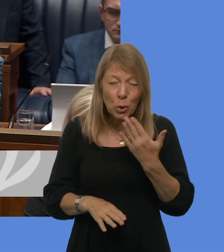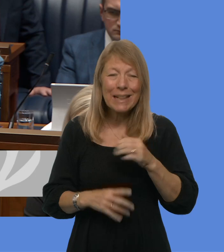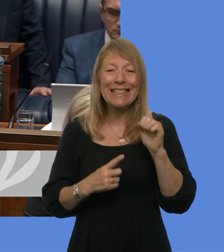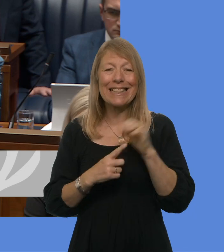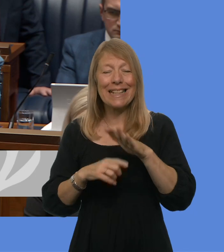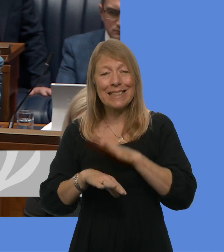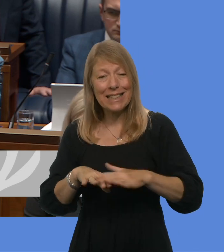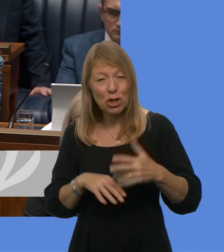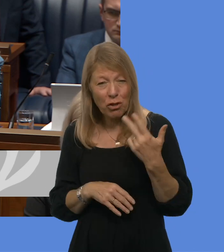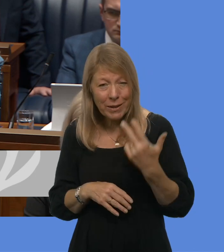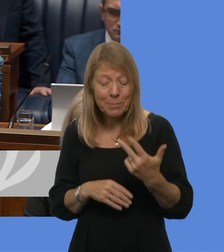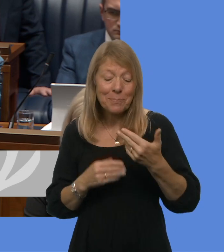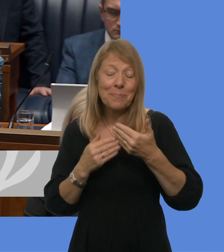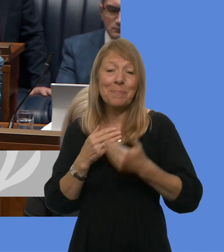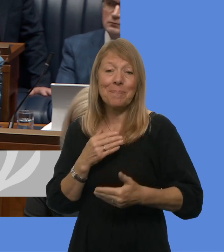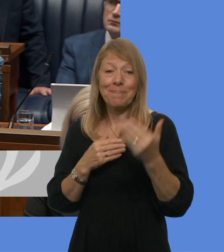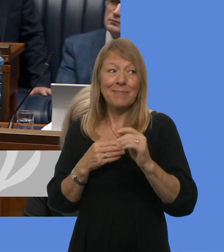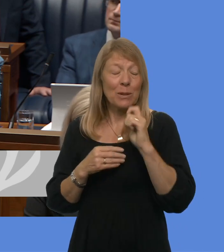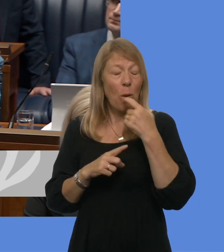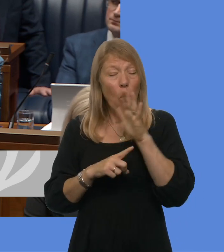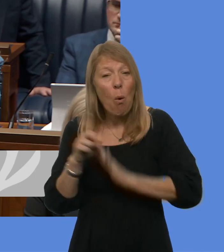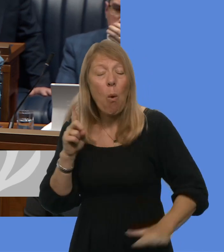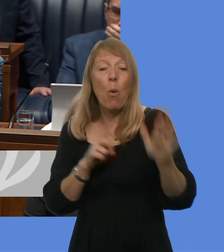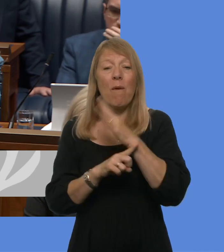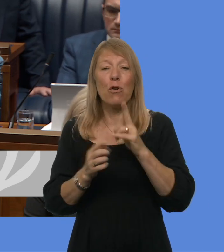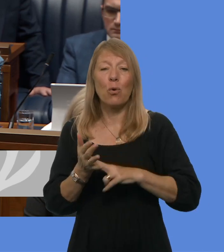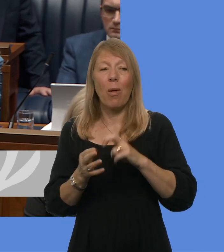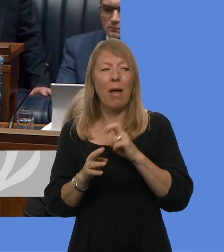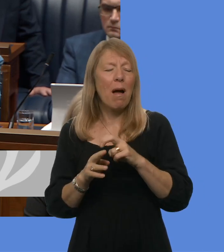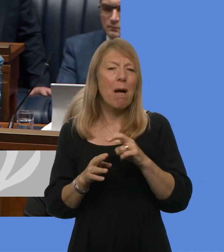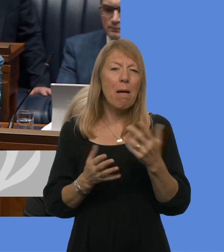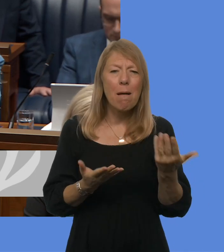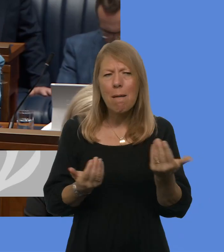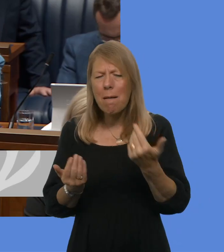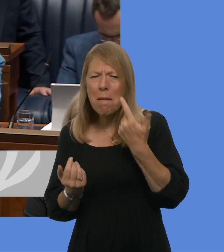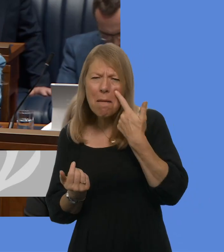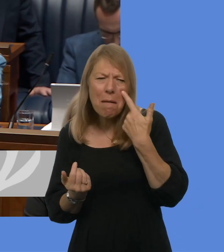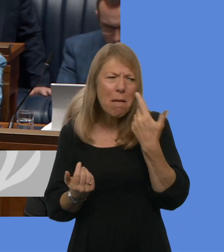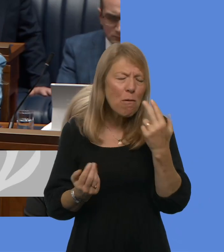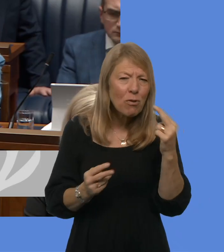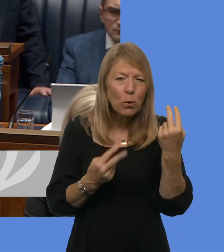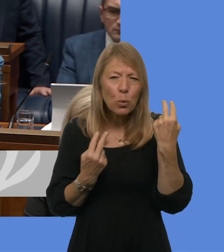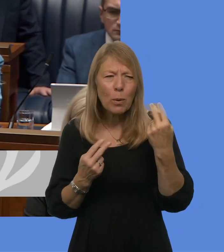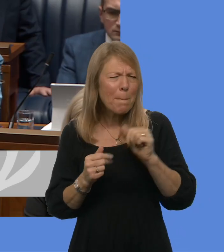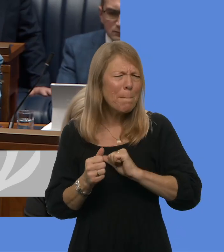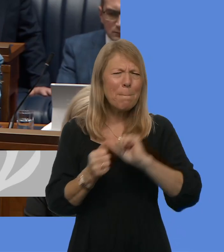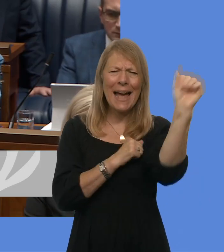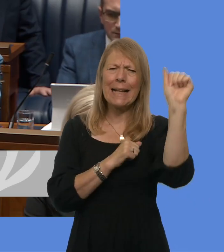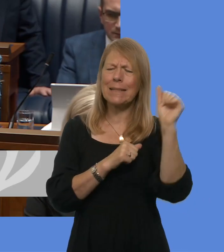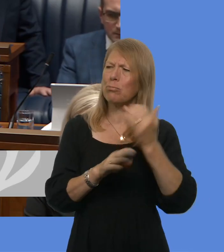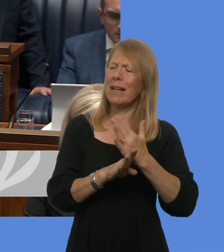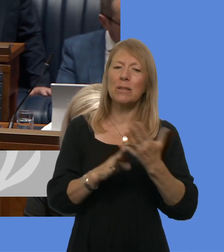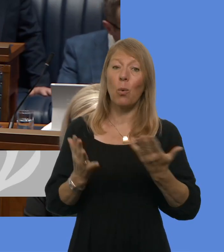education stakeholders across Northern Ireland. The review will look at best practice within and beyond the United Kingdom and undertake a